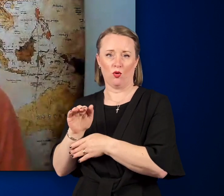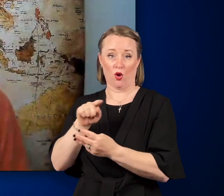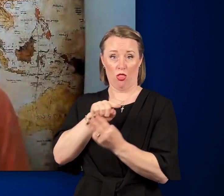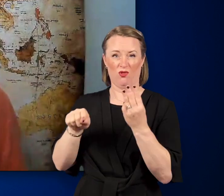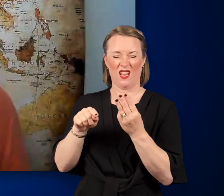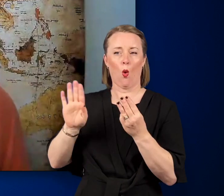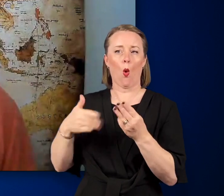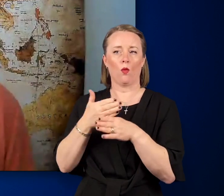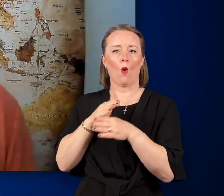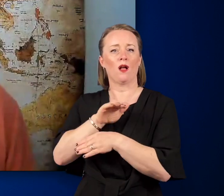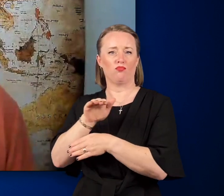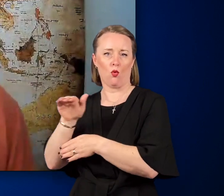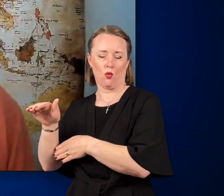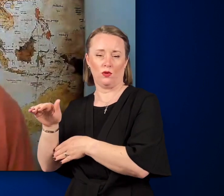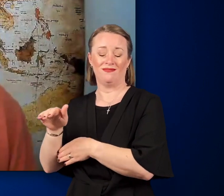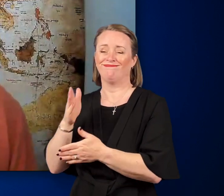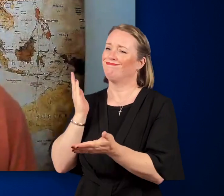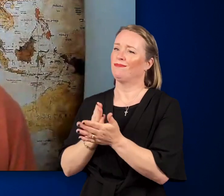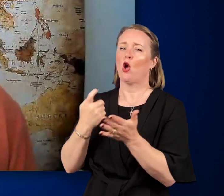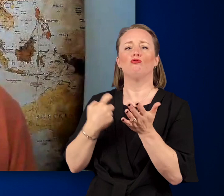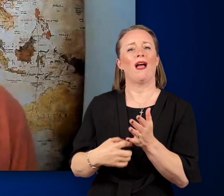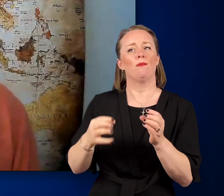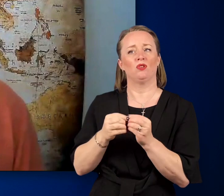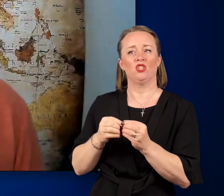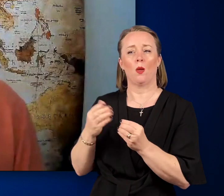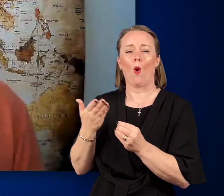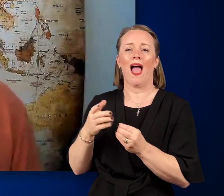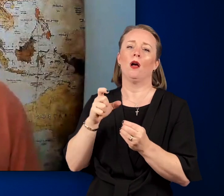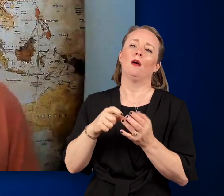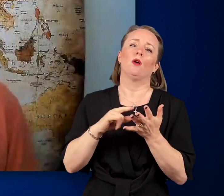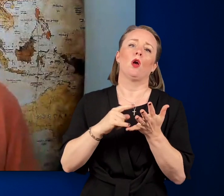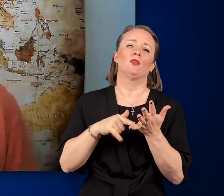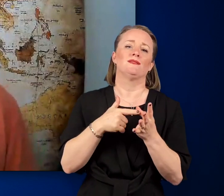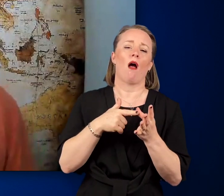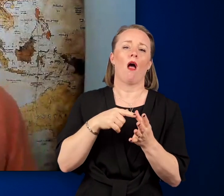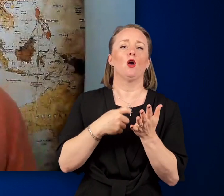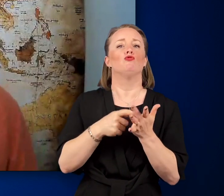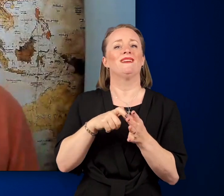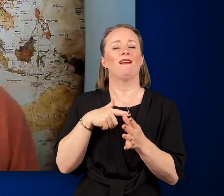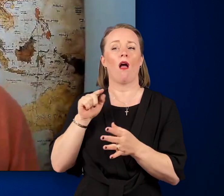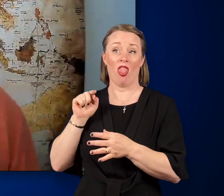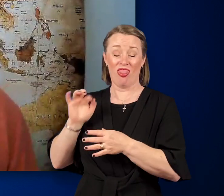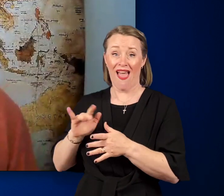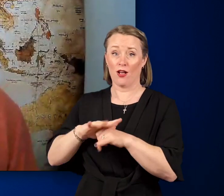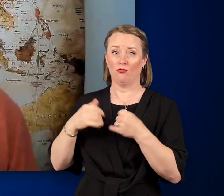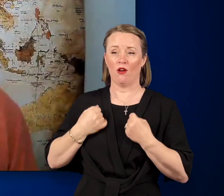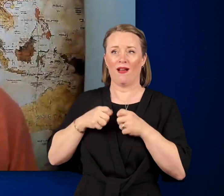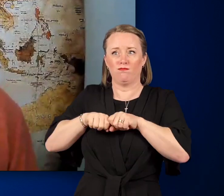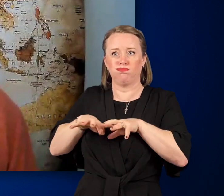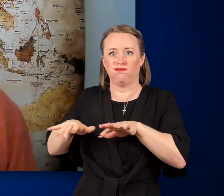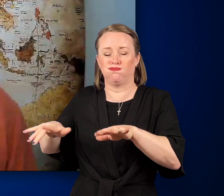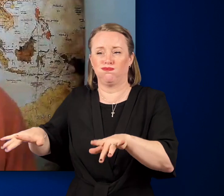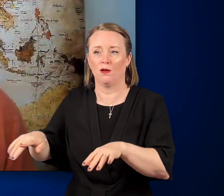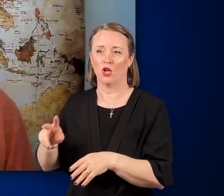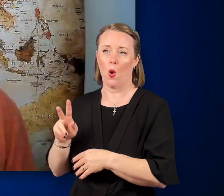the coronavirus just seems to be accelerating there, and then the actual the stresses and strains are